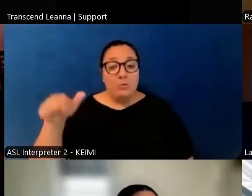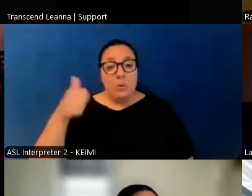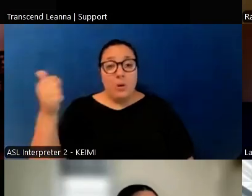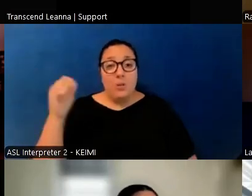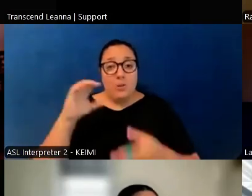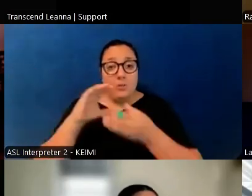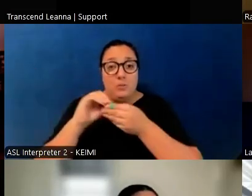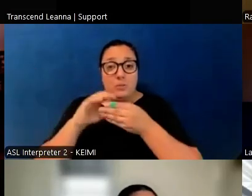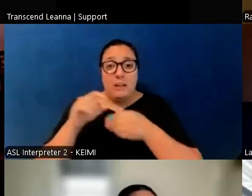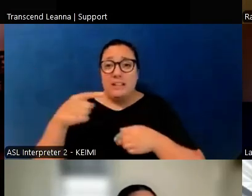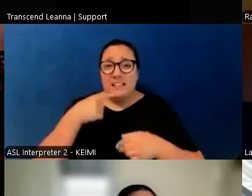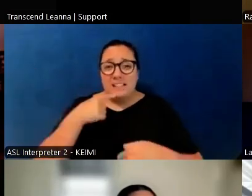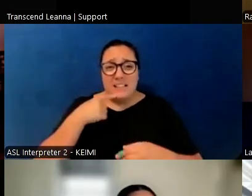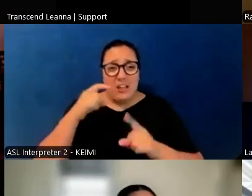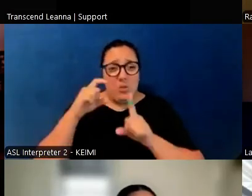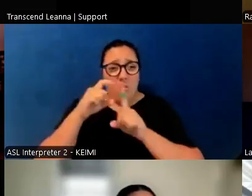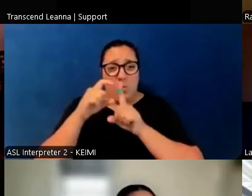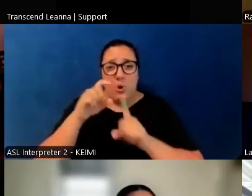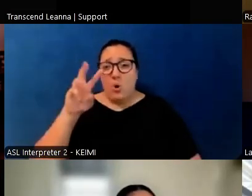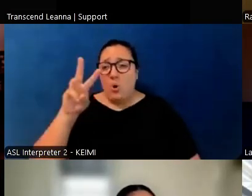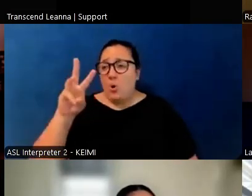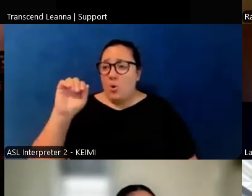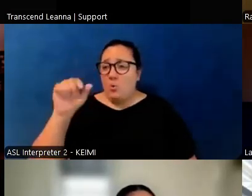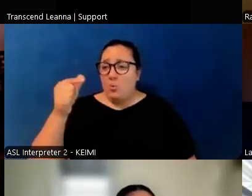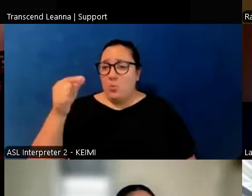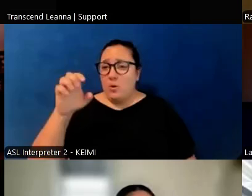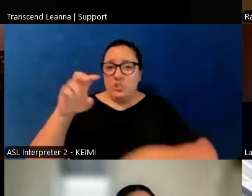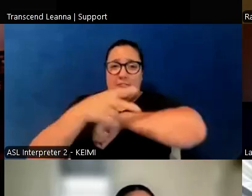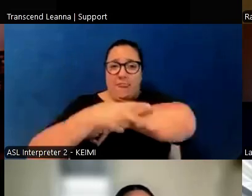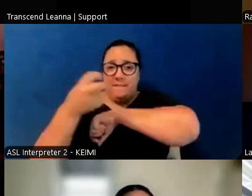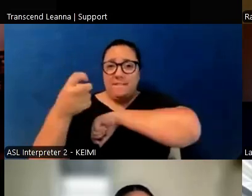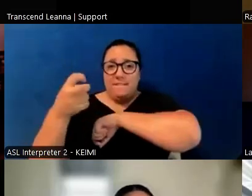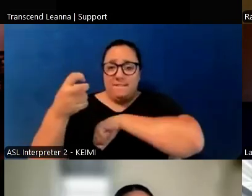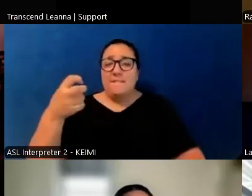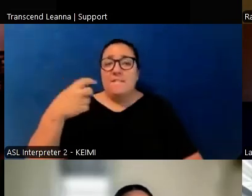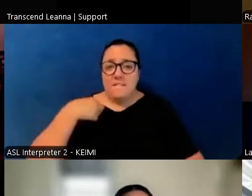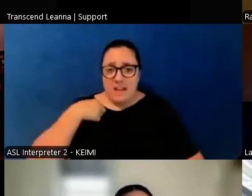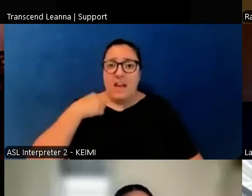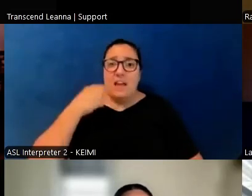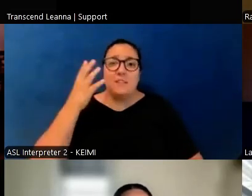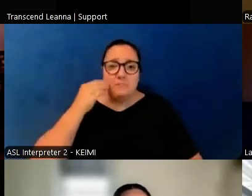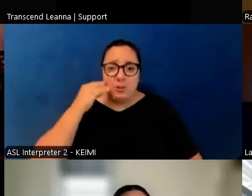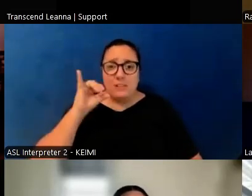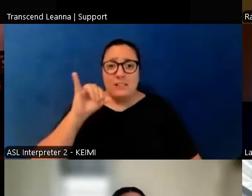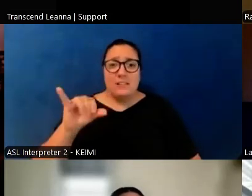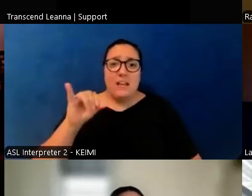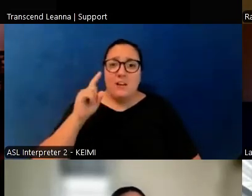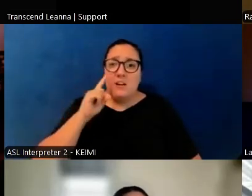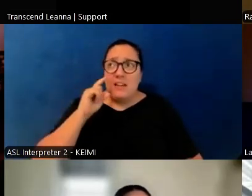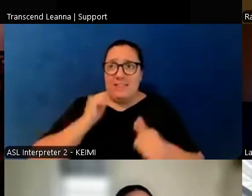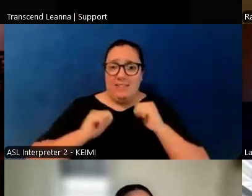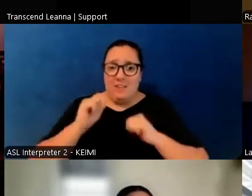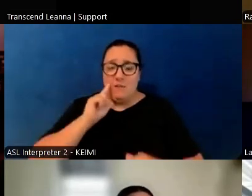term wage theft. And I've experienced that in theater for more than 35